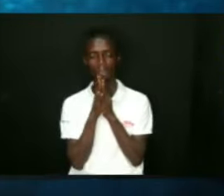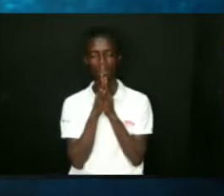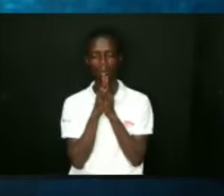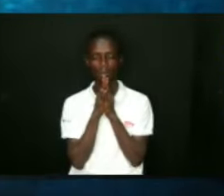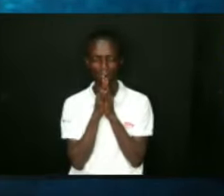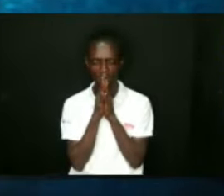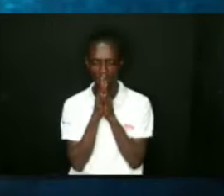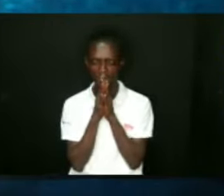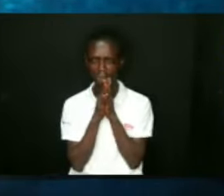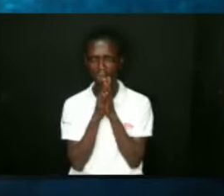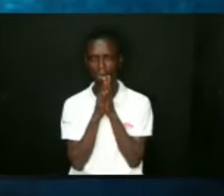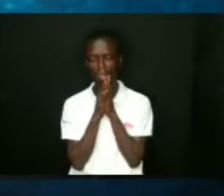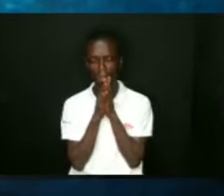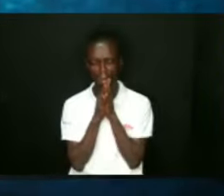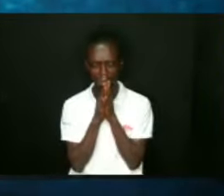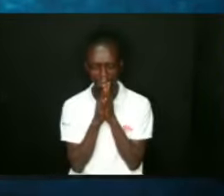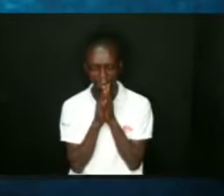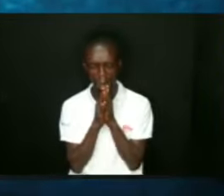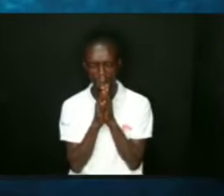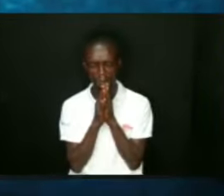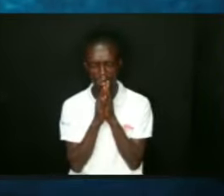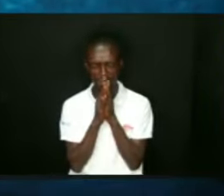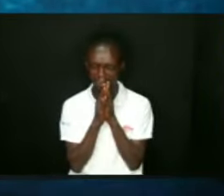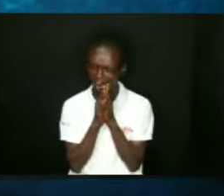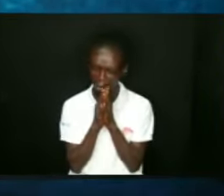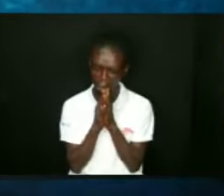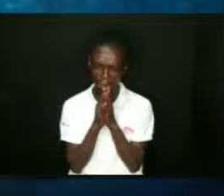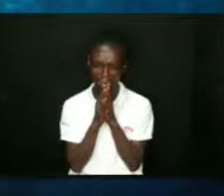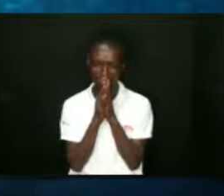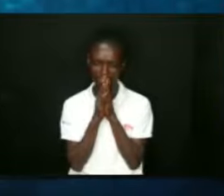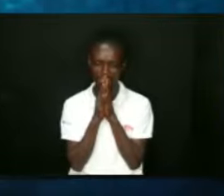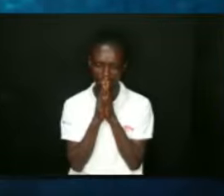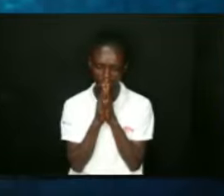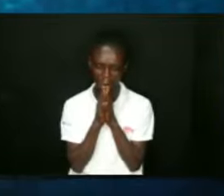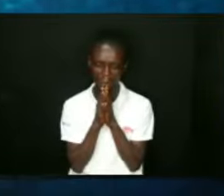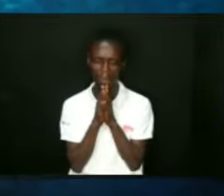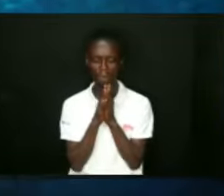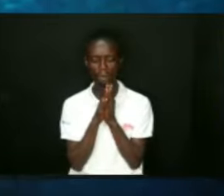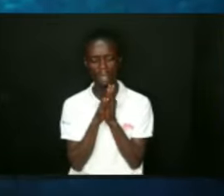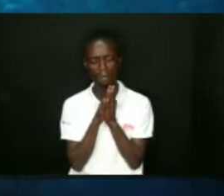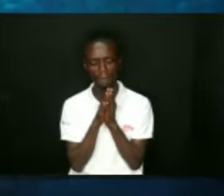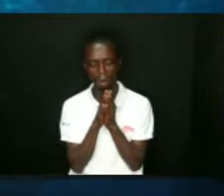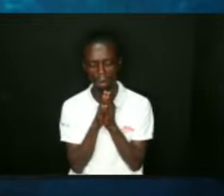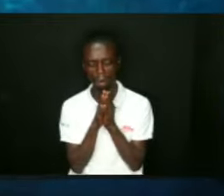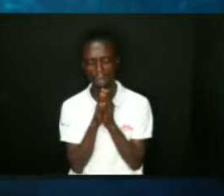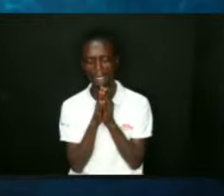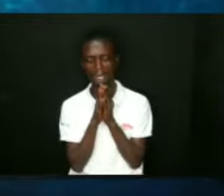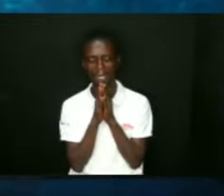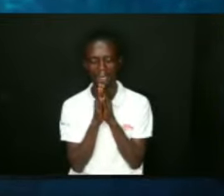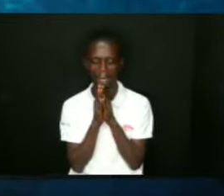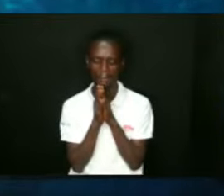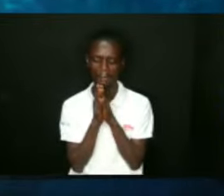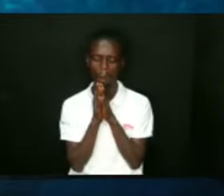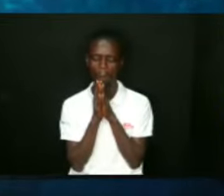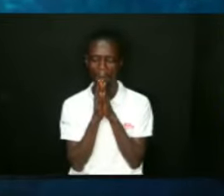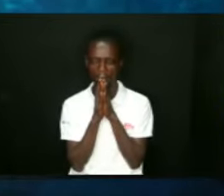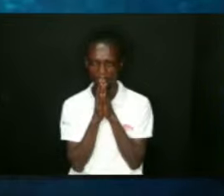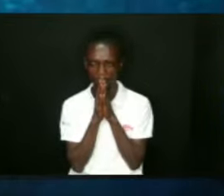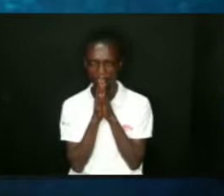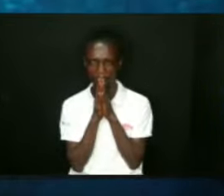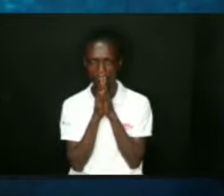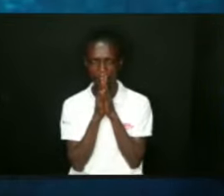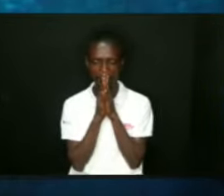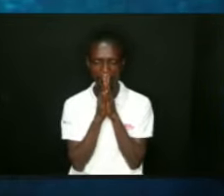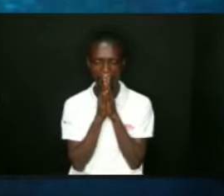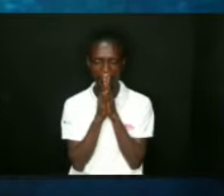the testimonies, many are the miracles, many are the deliverances, many are the interventions, many are the things that you have done. We